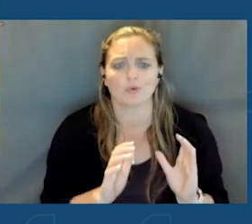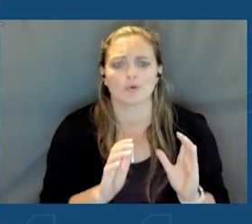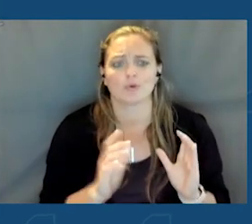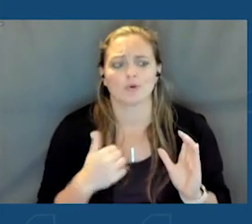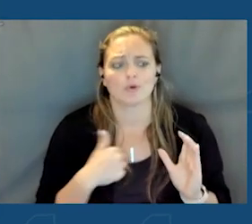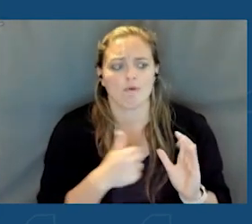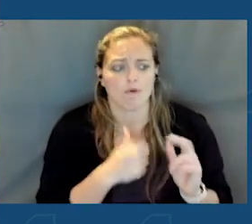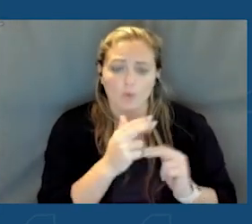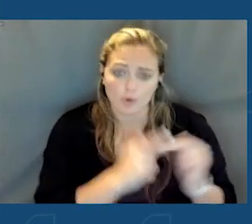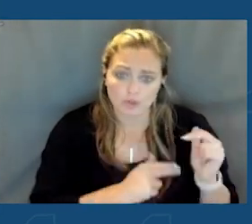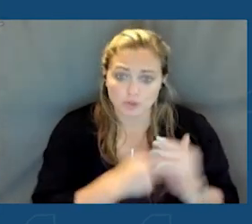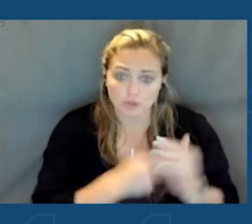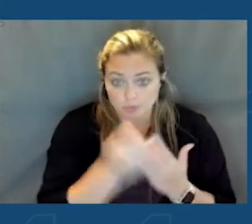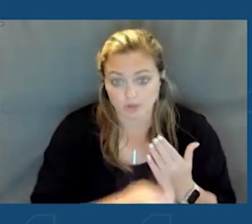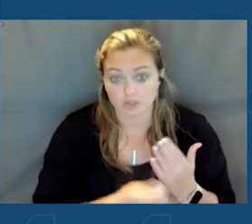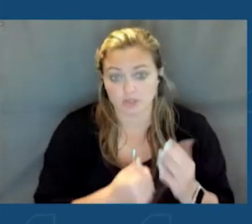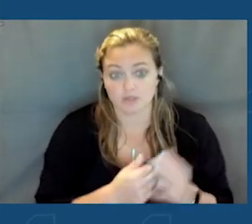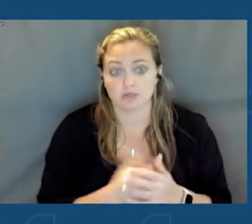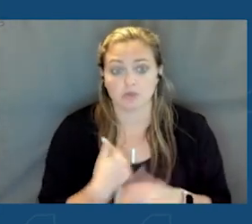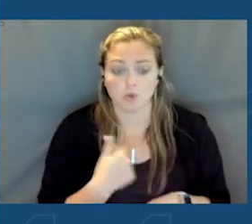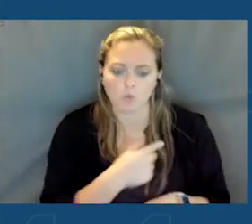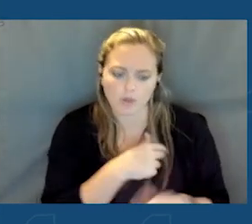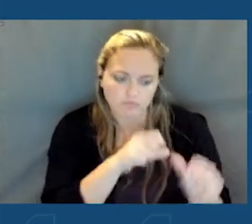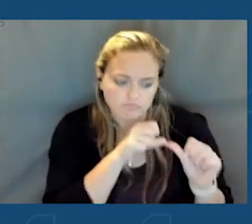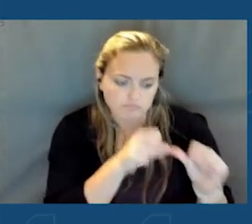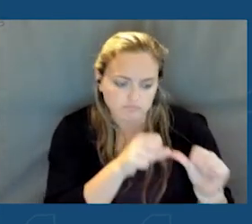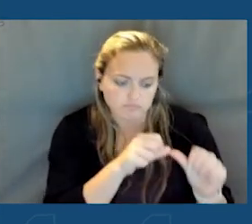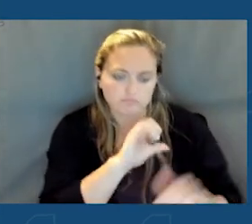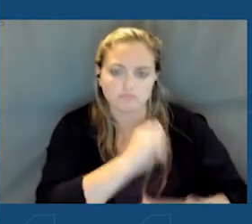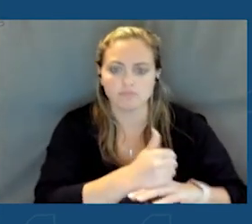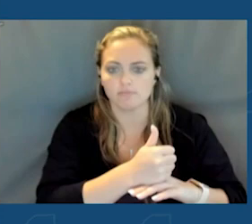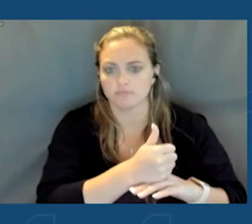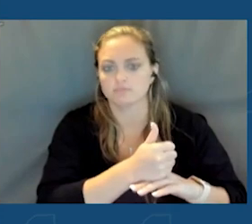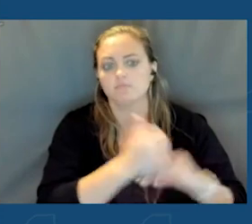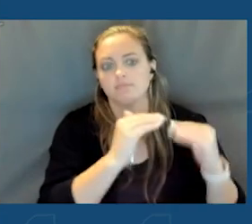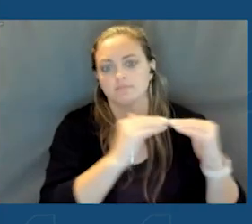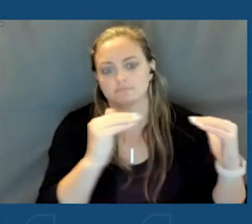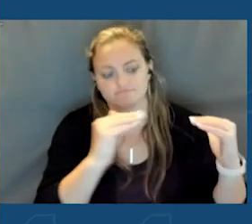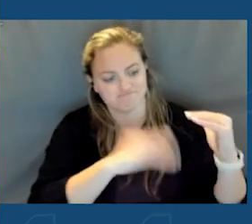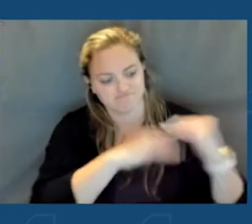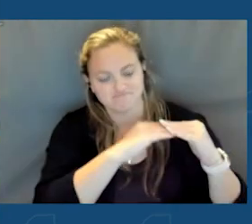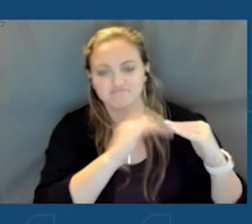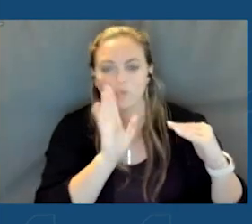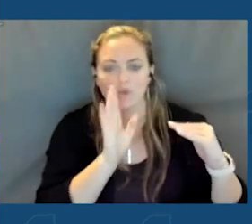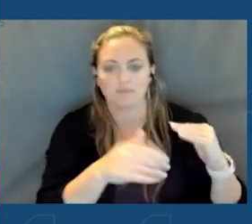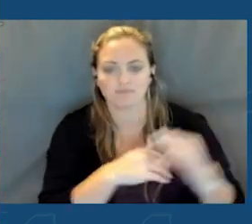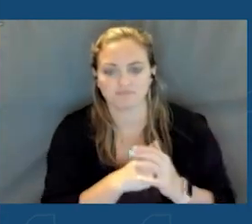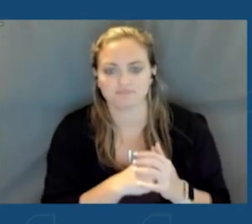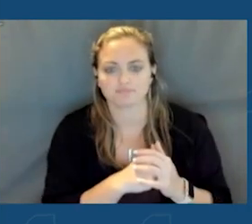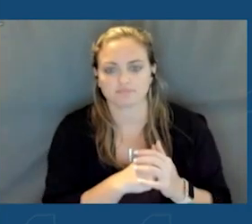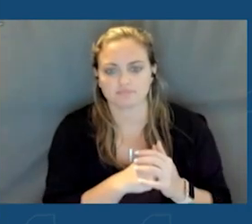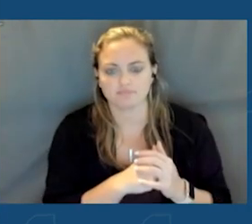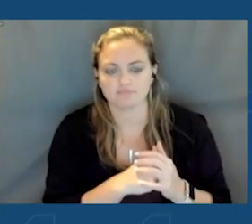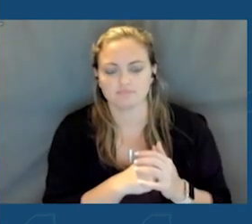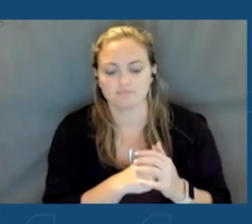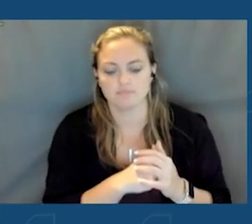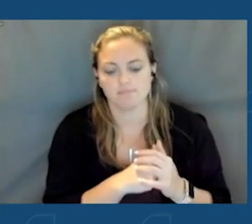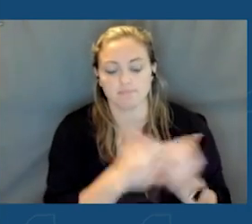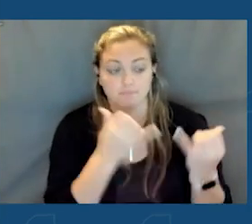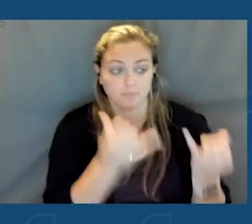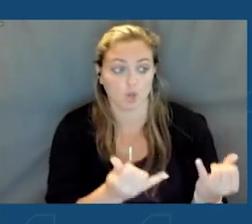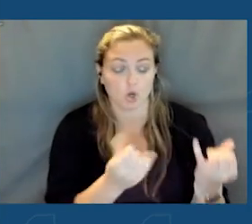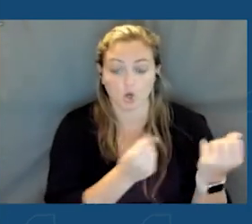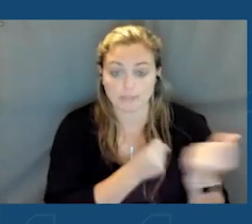construction project. We continue to set the bar high. And to our current lead sponsor,